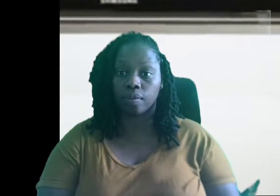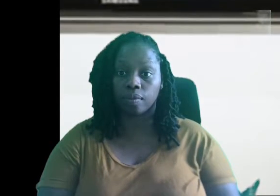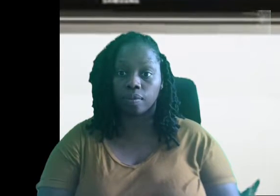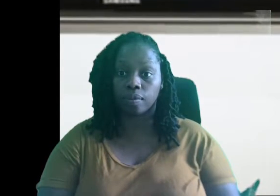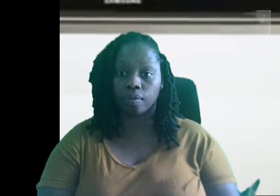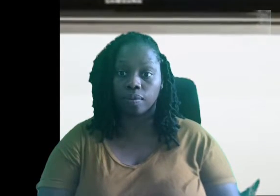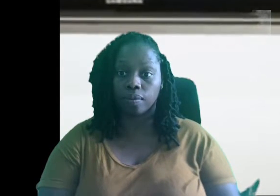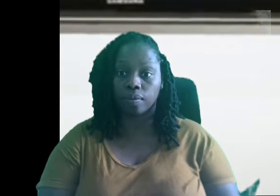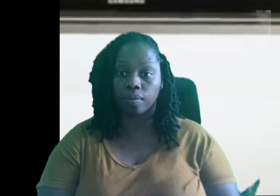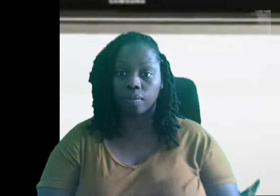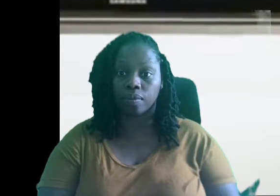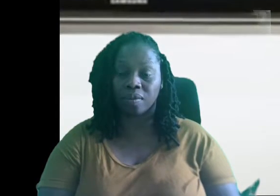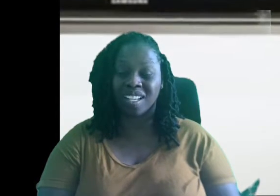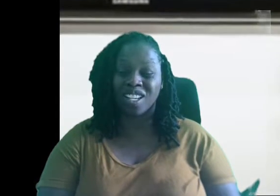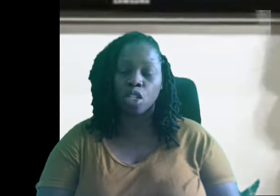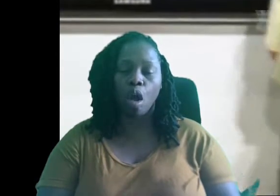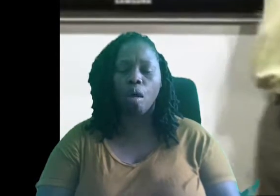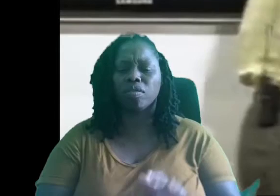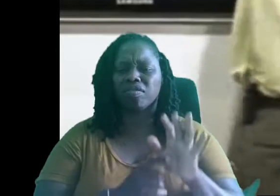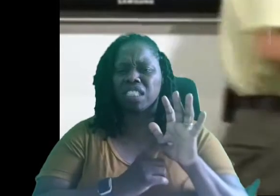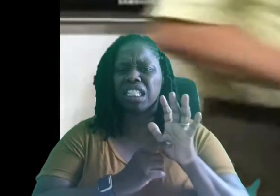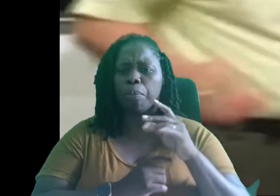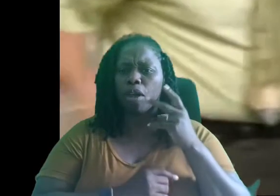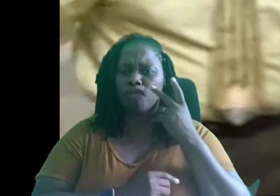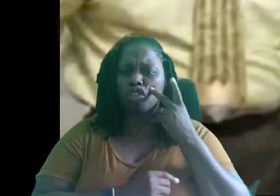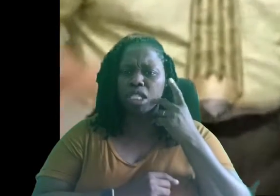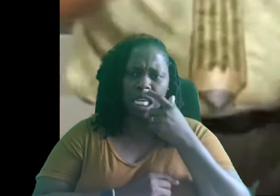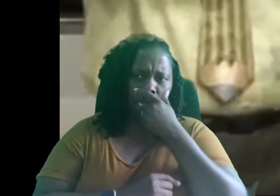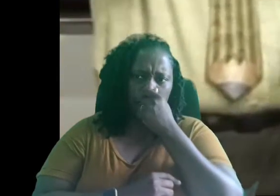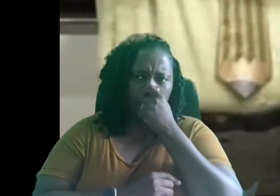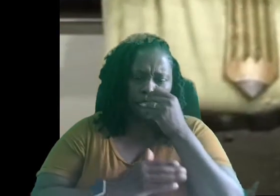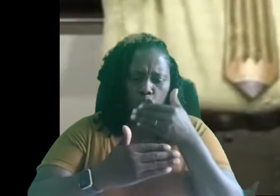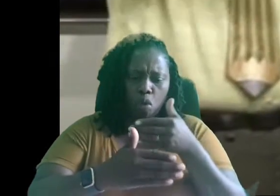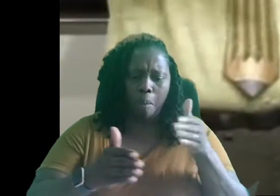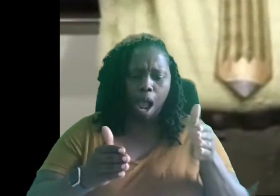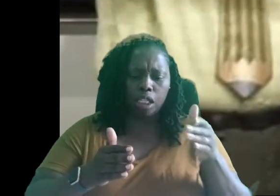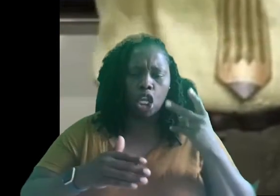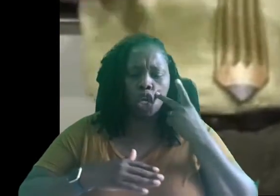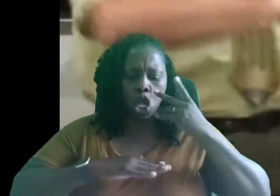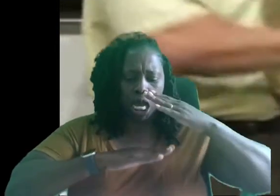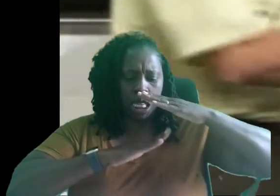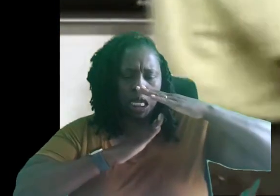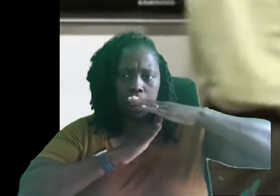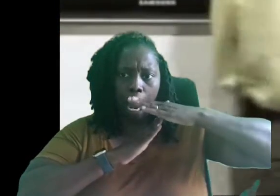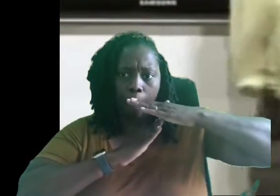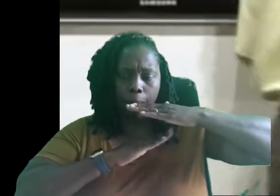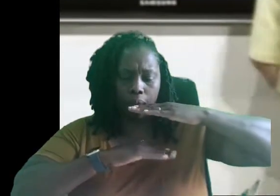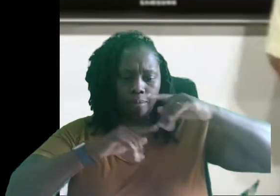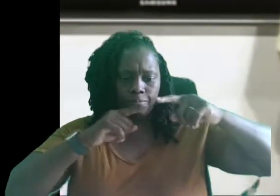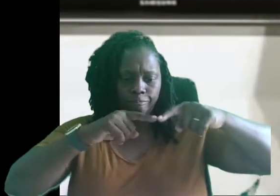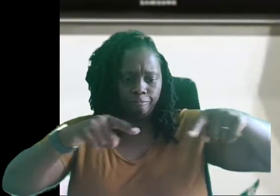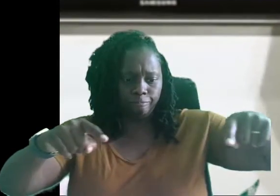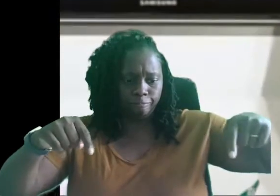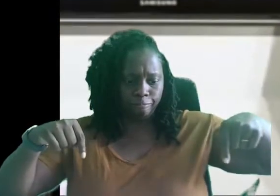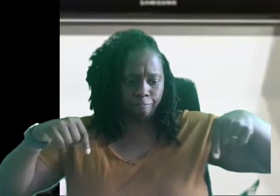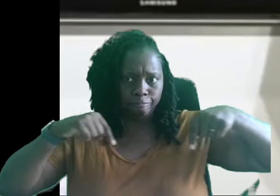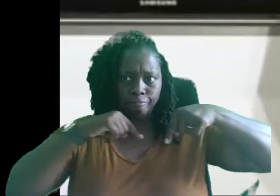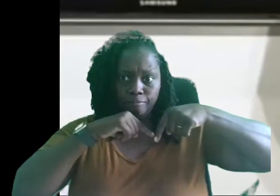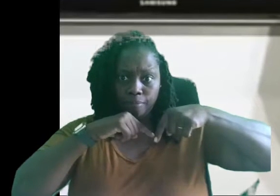And if you take, for example, a tissue box and look at the top of that tissue box